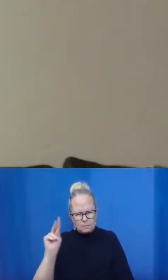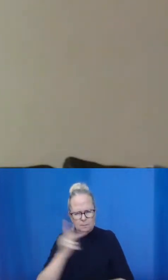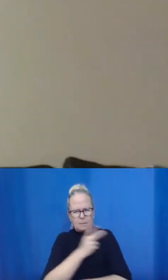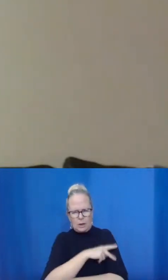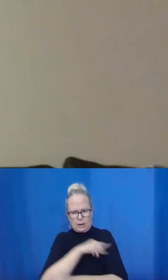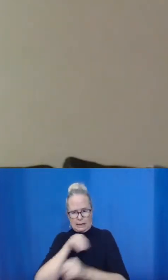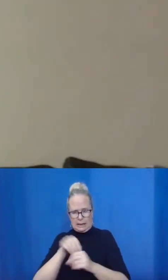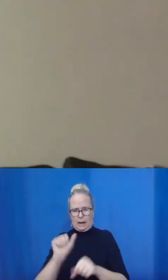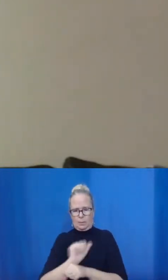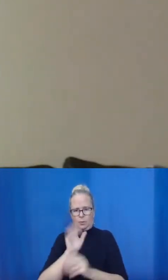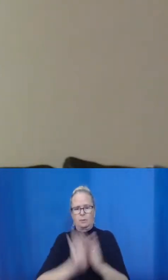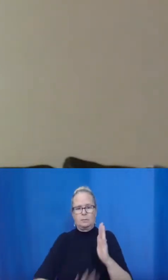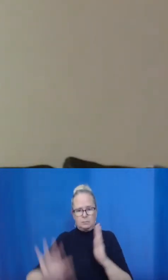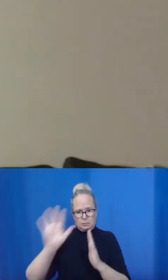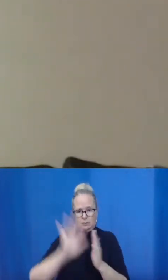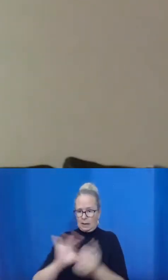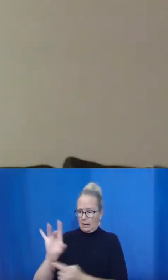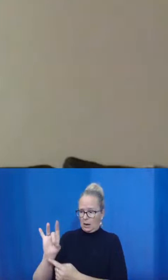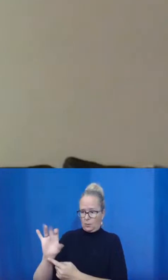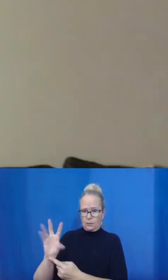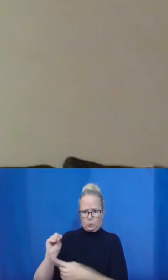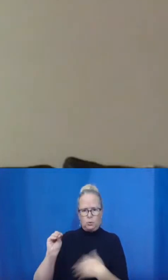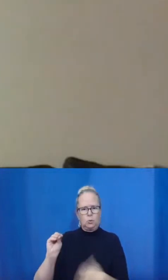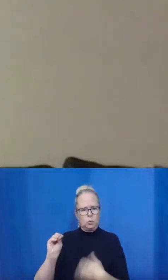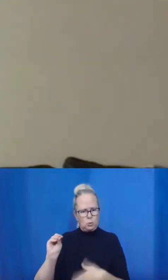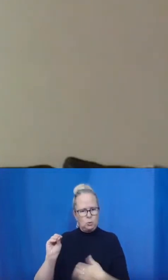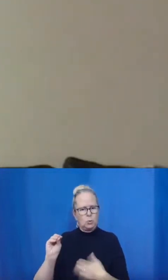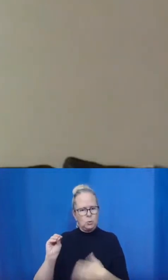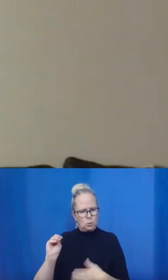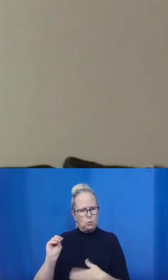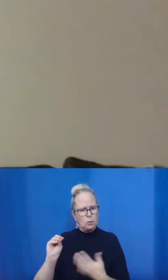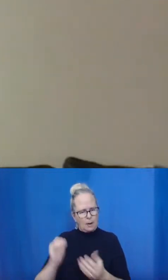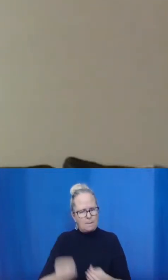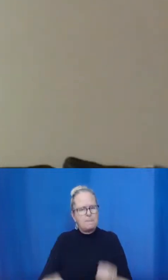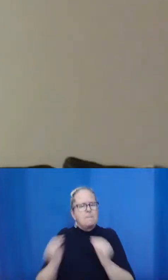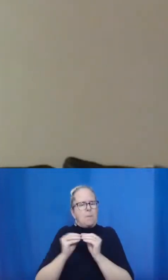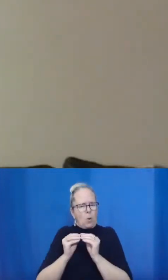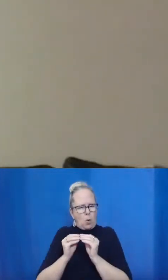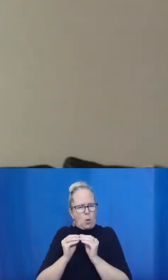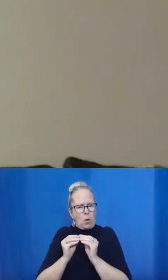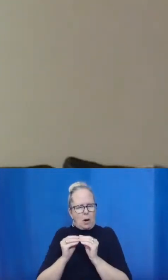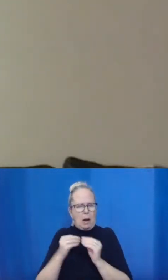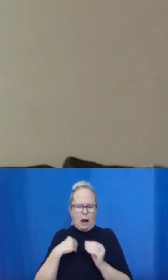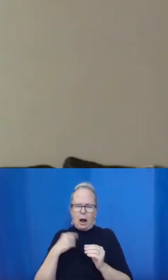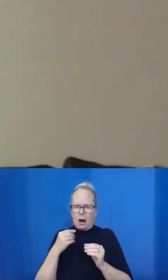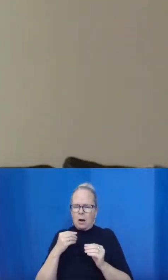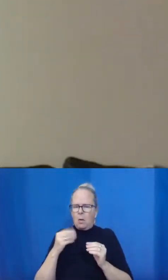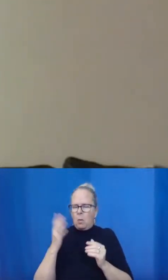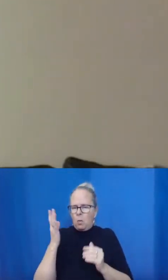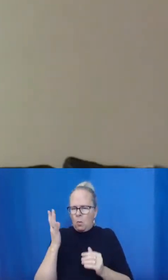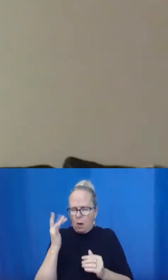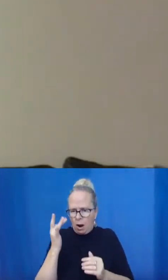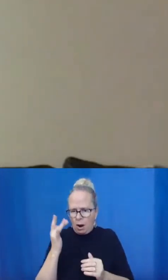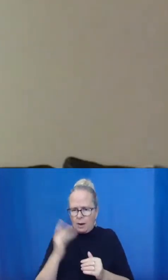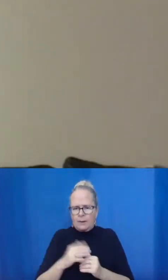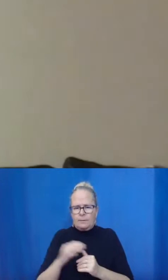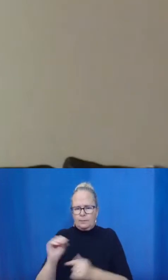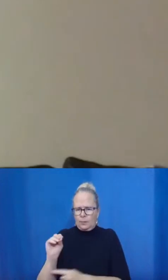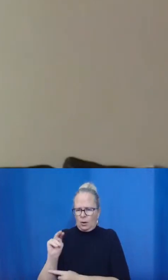neurology, rheumatology, you know, rheumatoid arthritis, lupus, many autoimmune diseases are treated with those types of